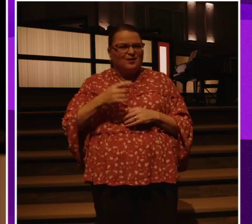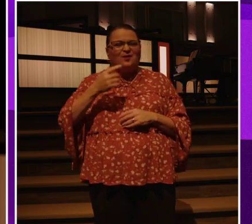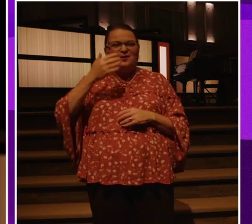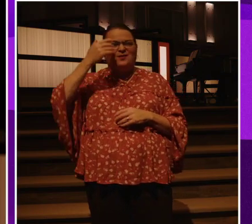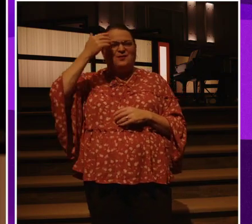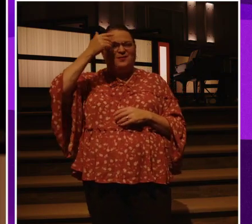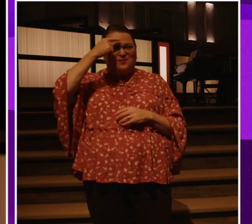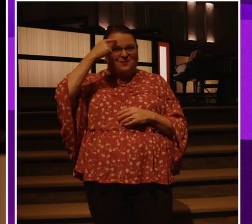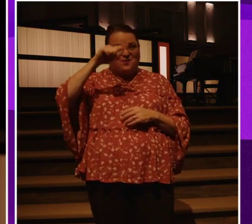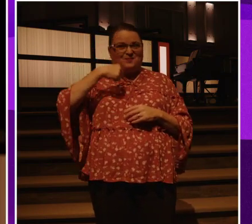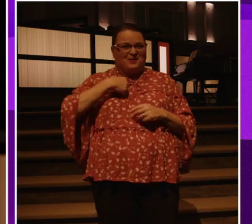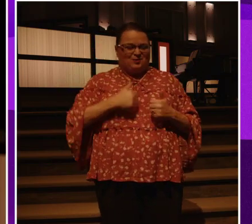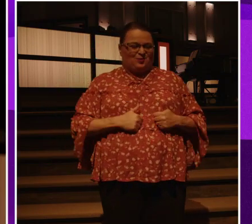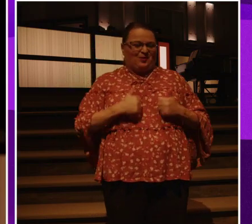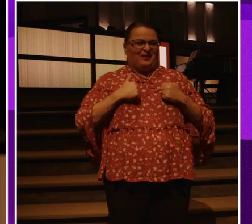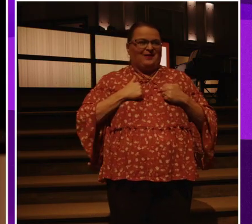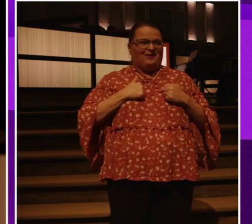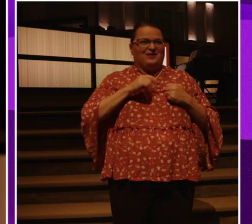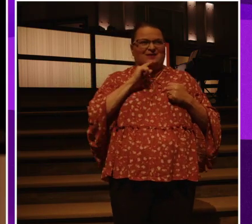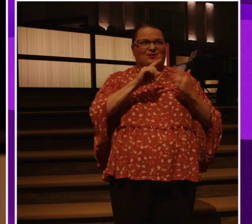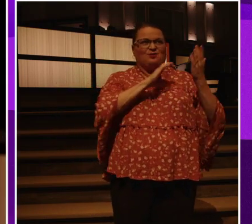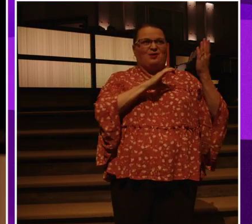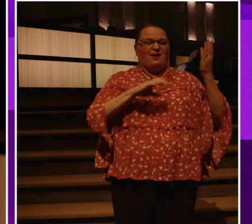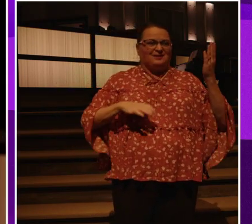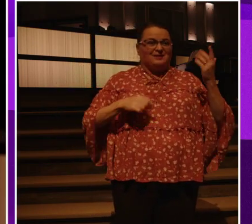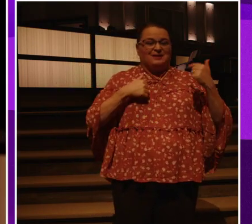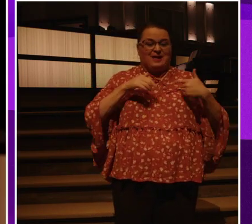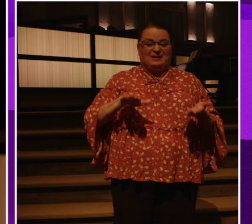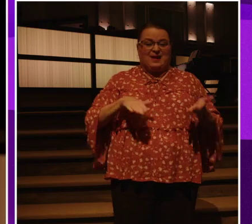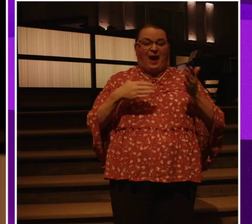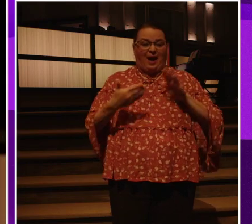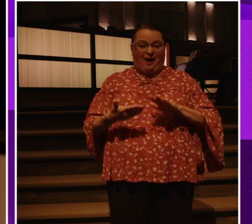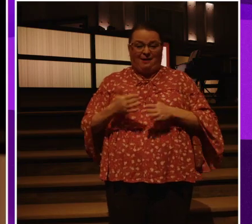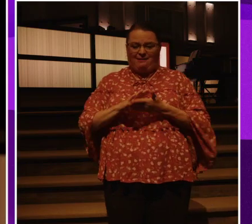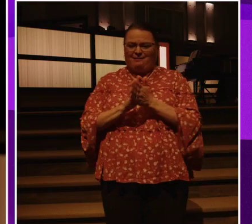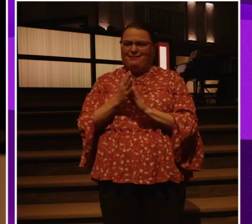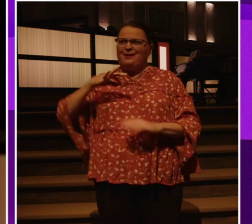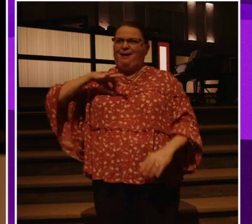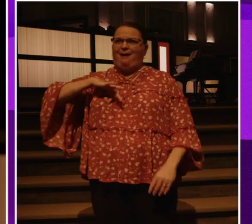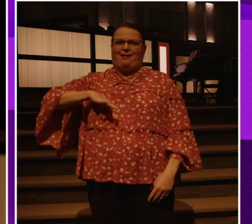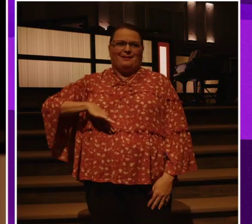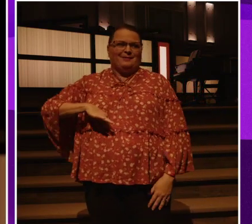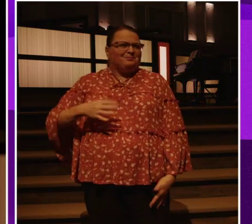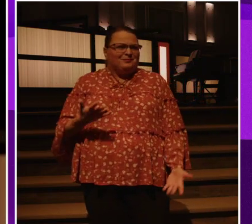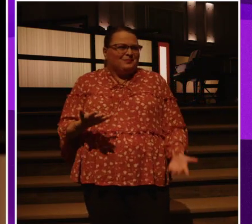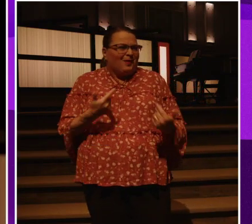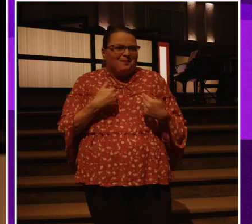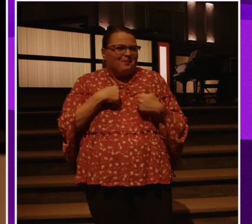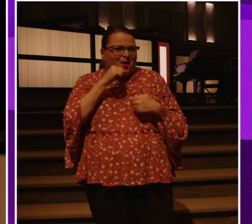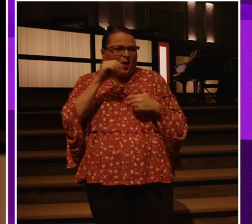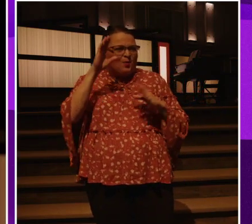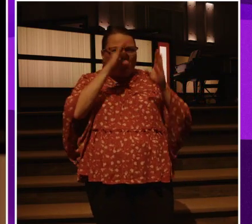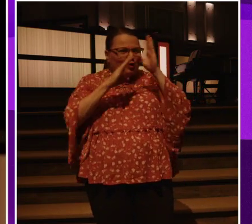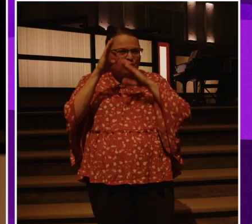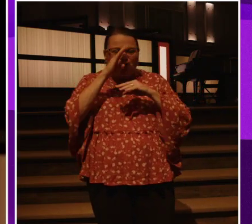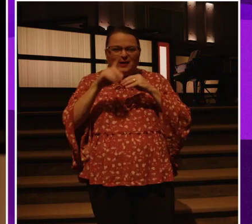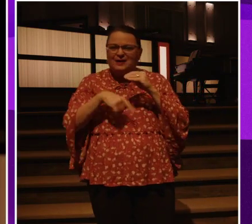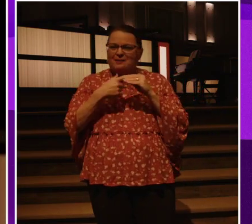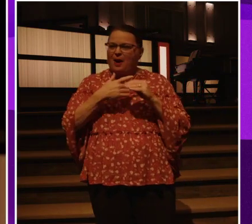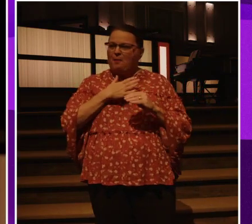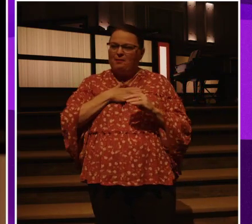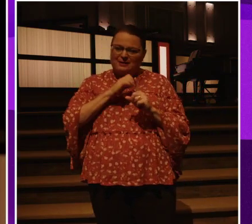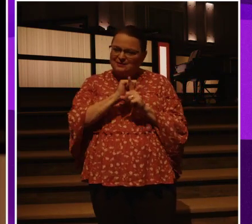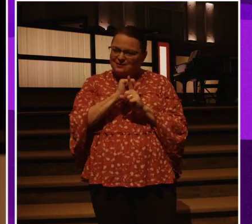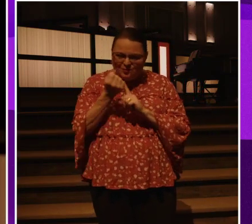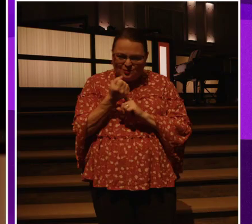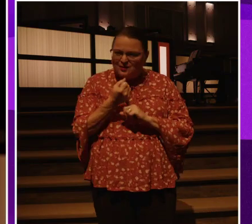Christ and then to die as gain. So I am not anxious about my